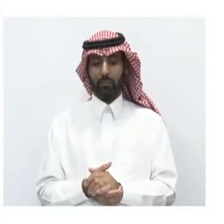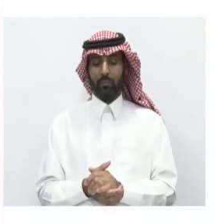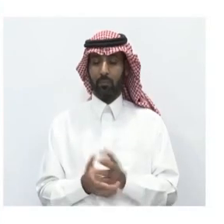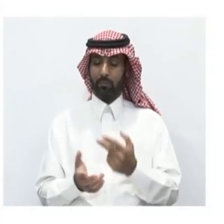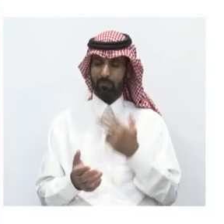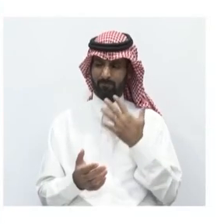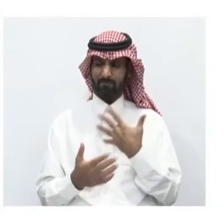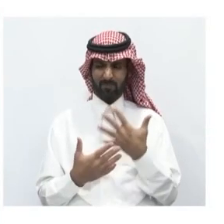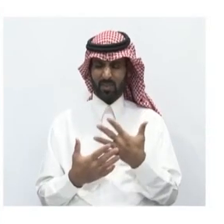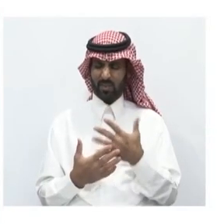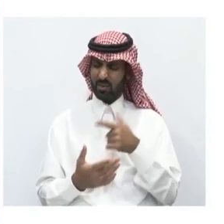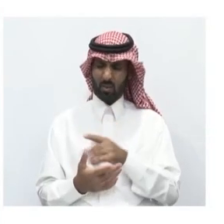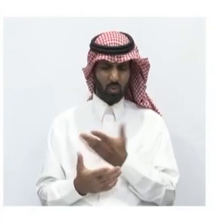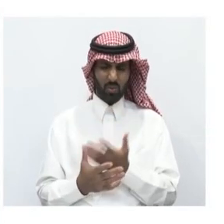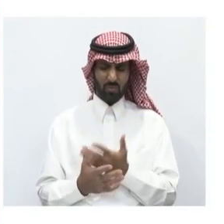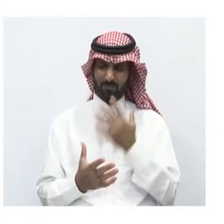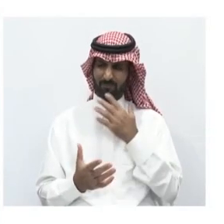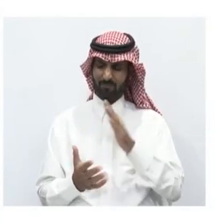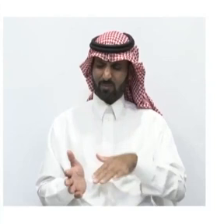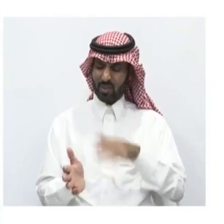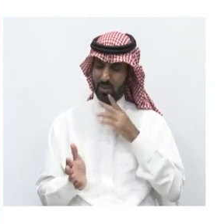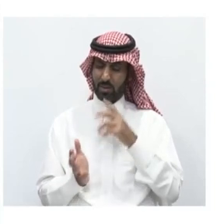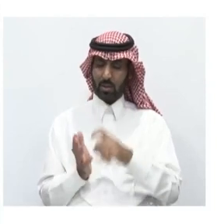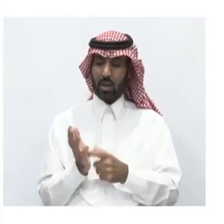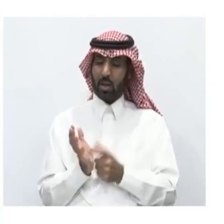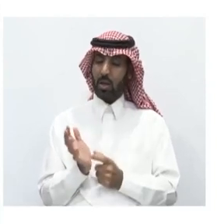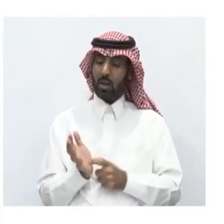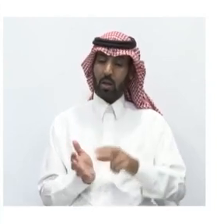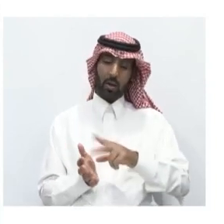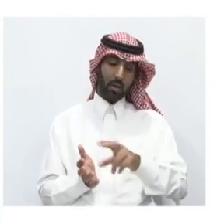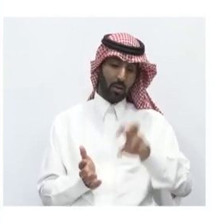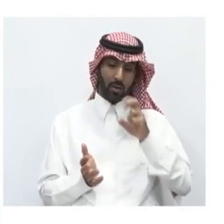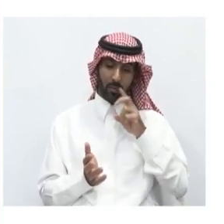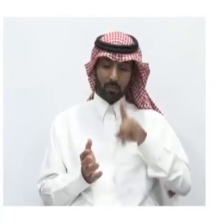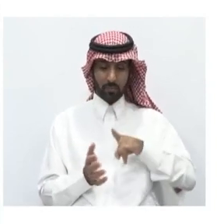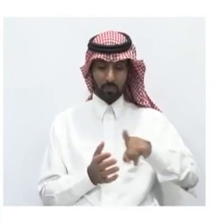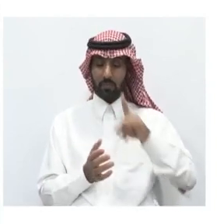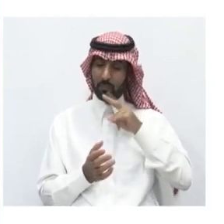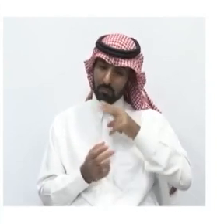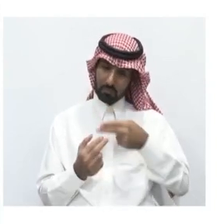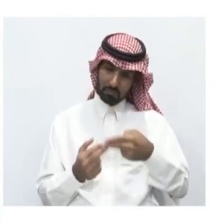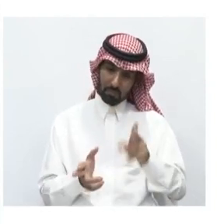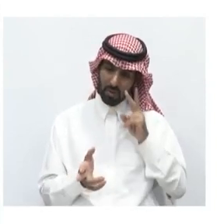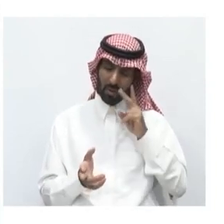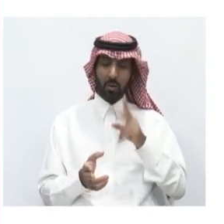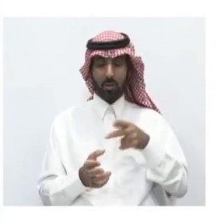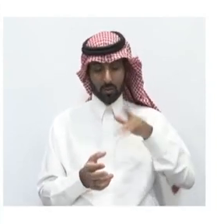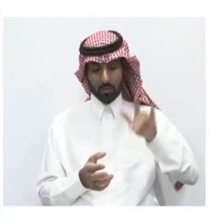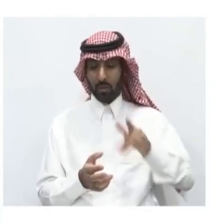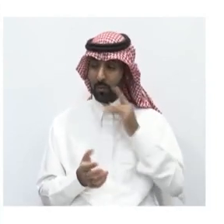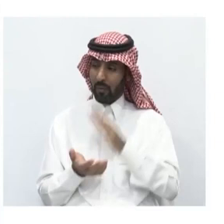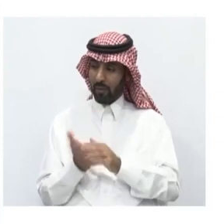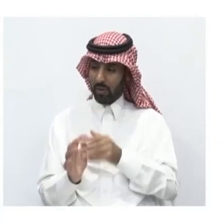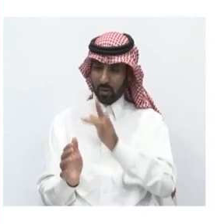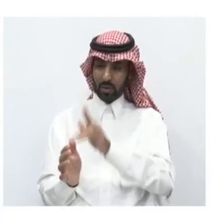Well, that's a crummy policy. I don't get it. Other airlines allow it. Why should passengers be crammed together when there are open seats on the